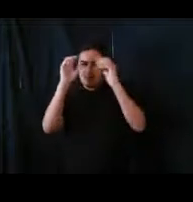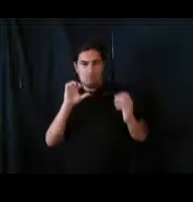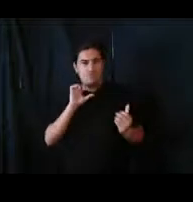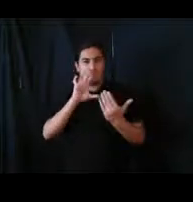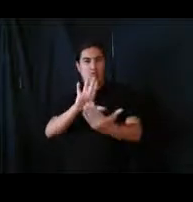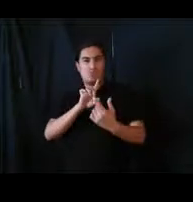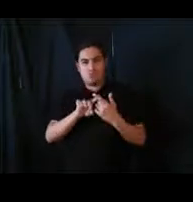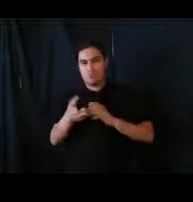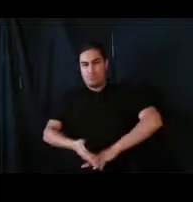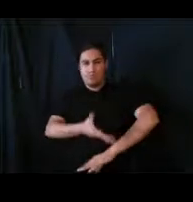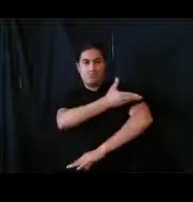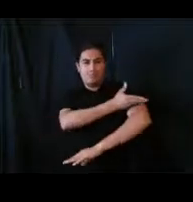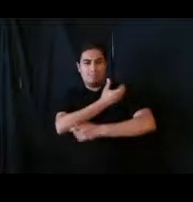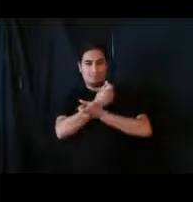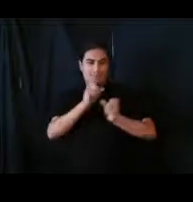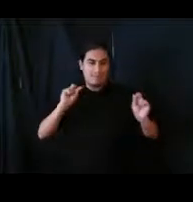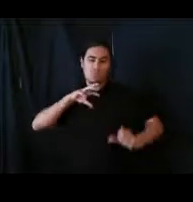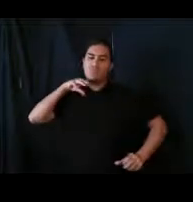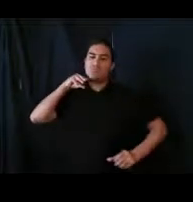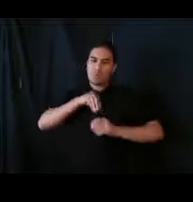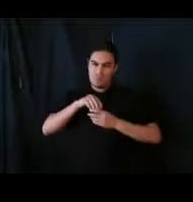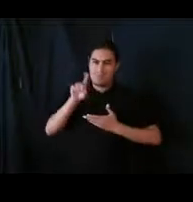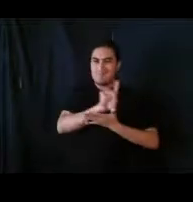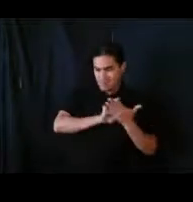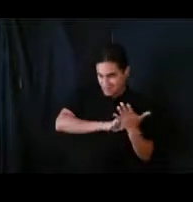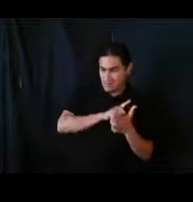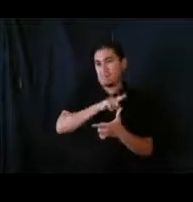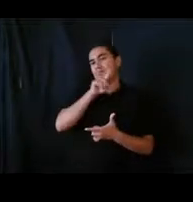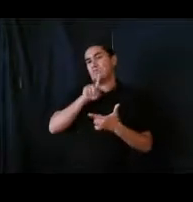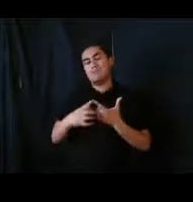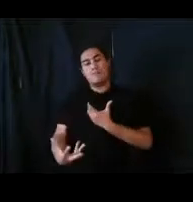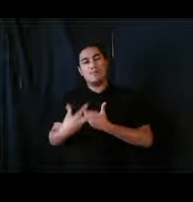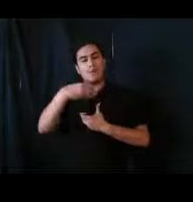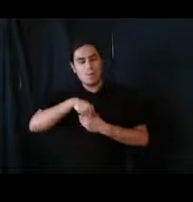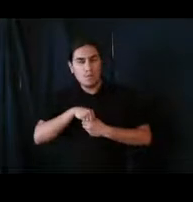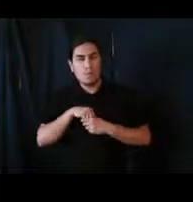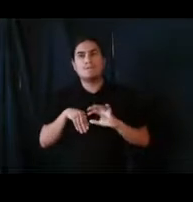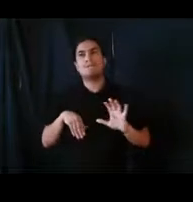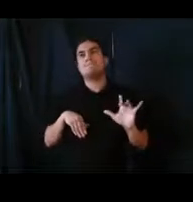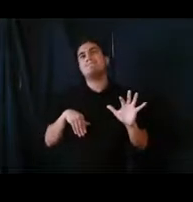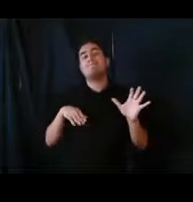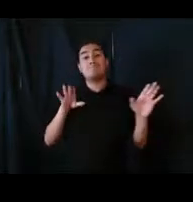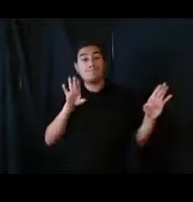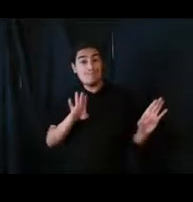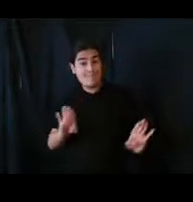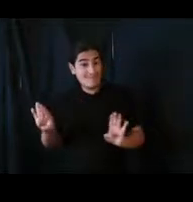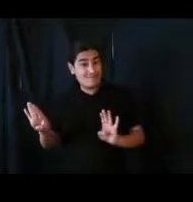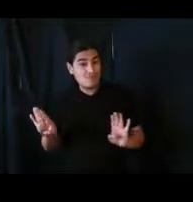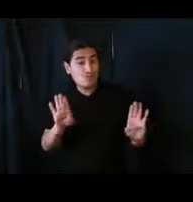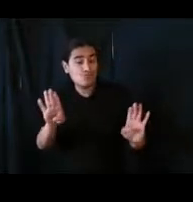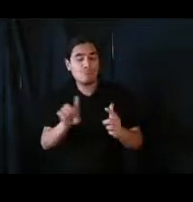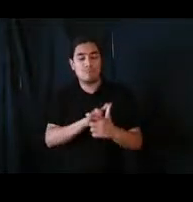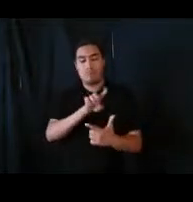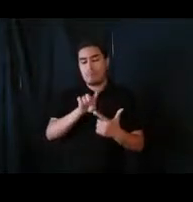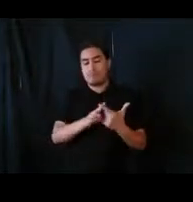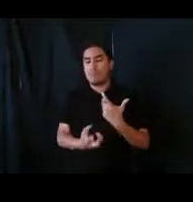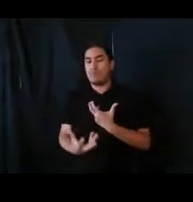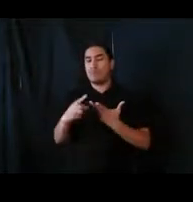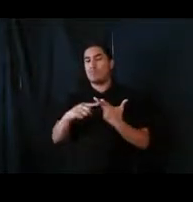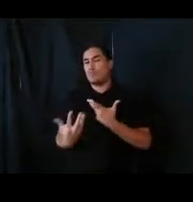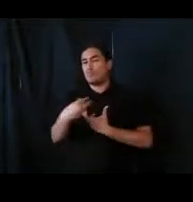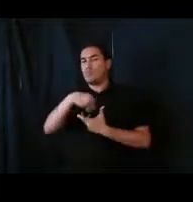improving safety so it includes the design it includes the um you know behaviors it includes you know creating